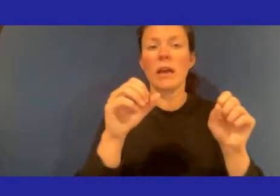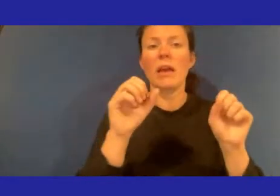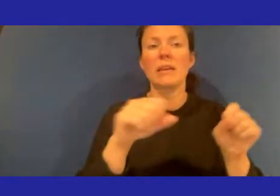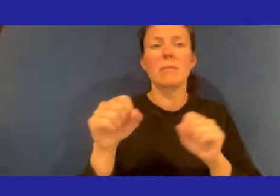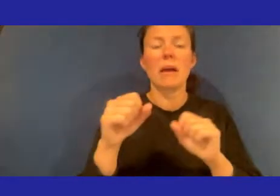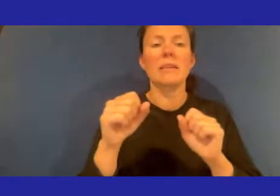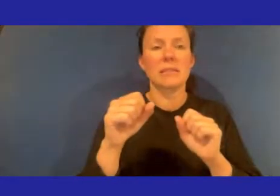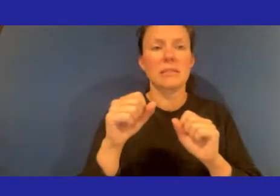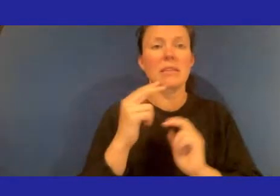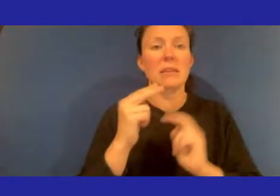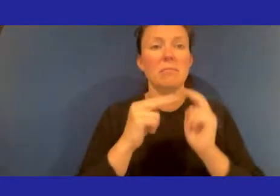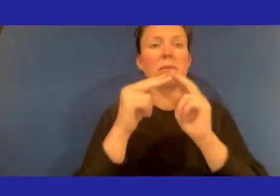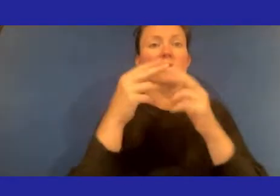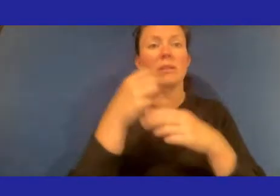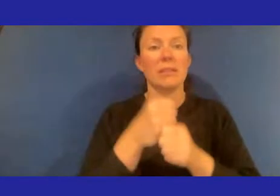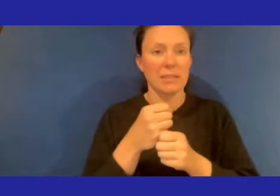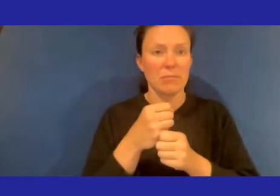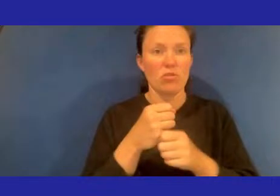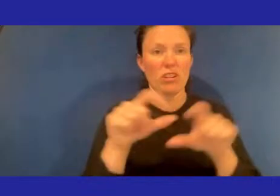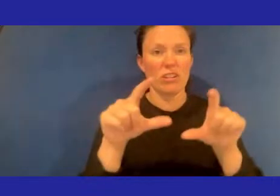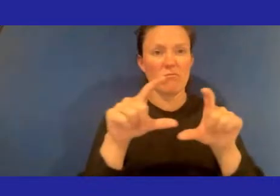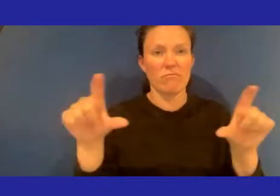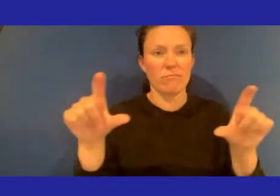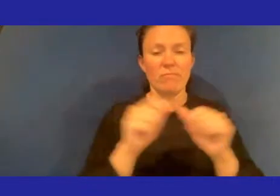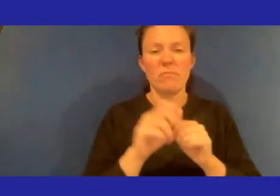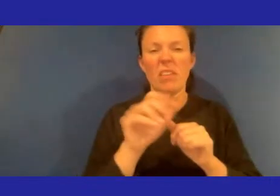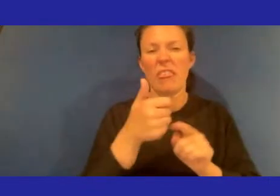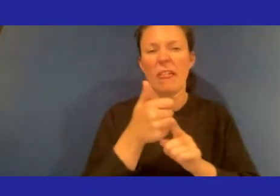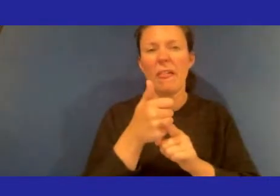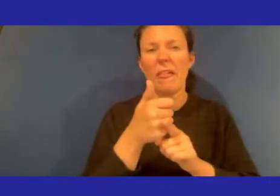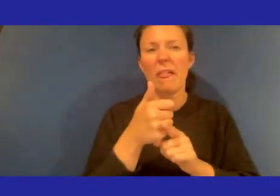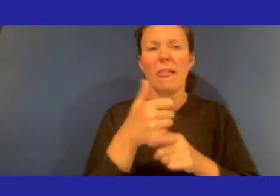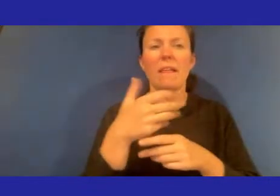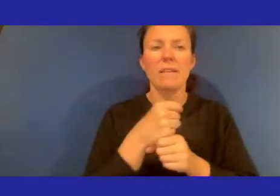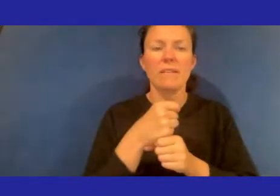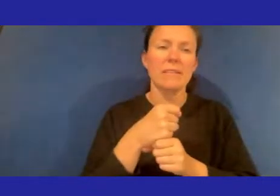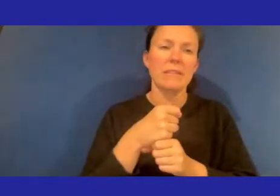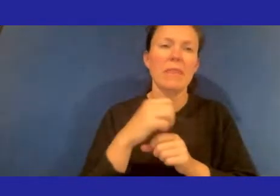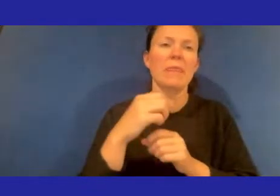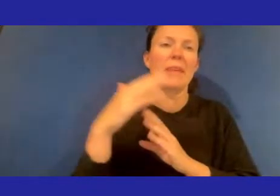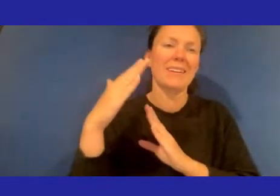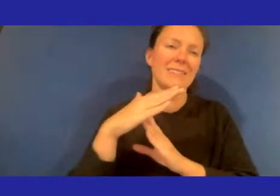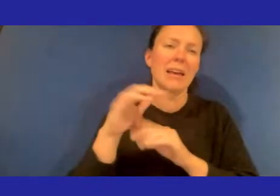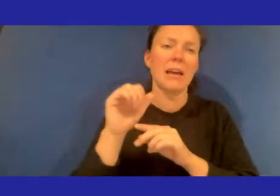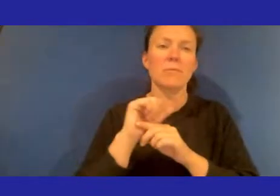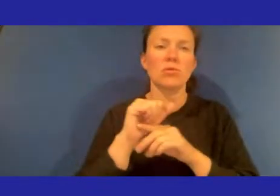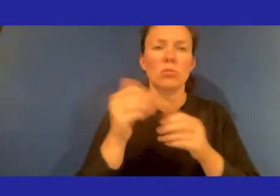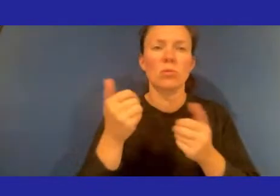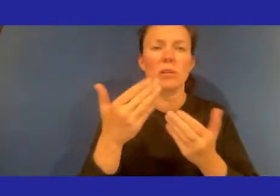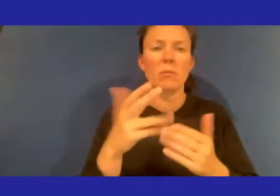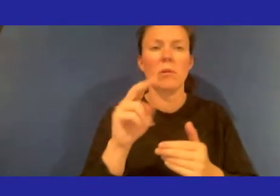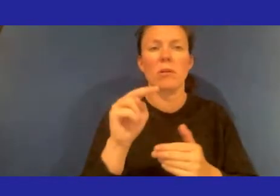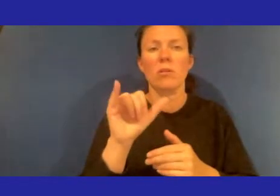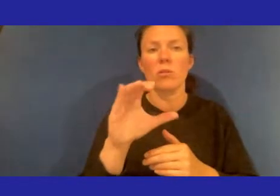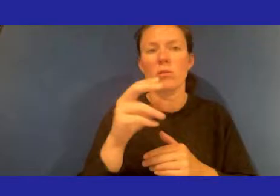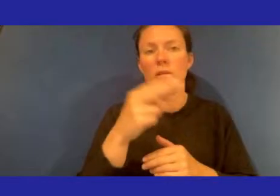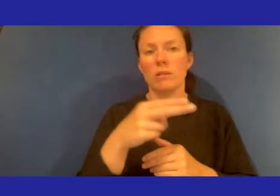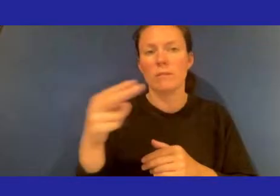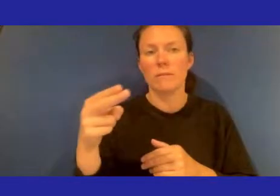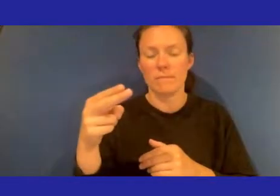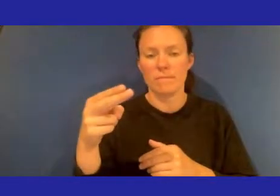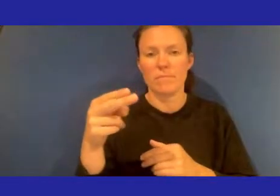summary, which summarizes our top training that we provide at New York City Health and Hospitals and the type